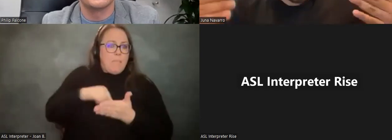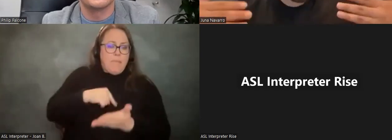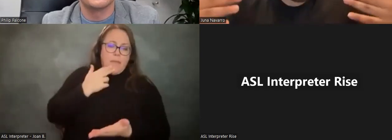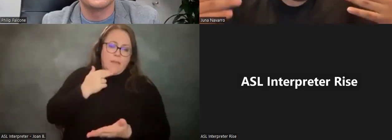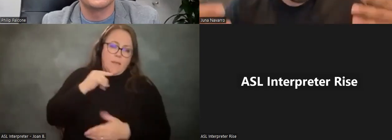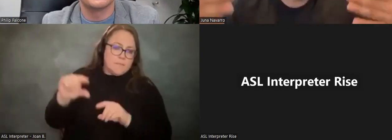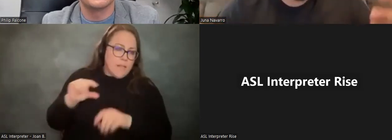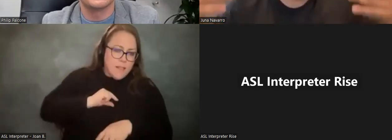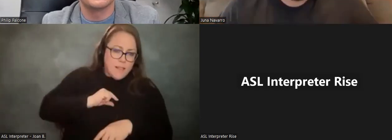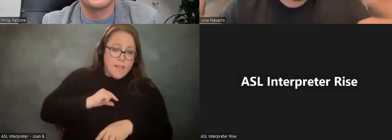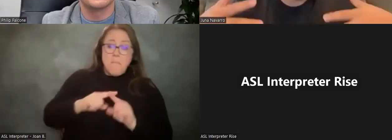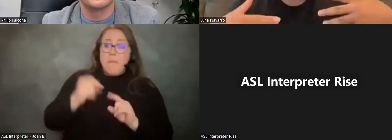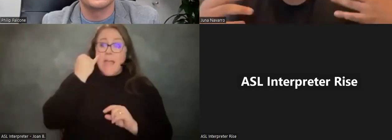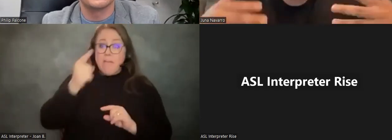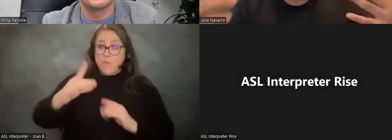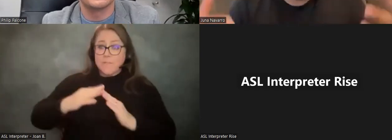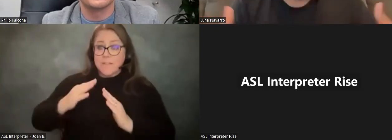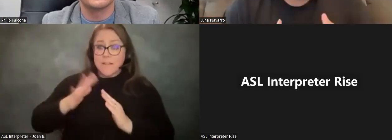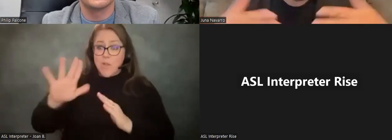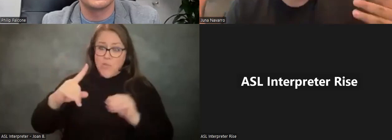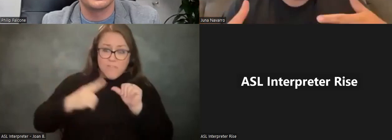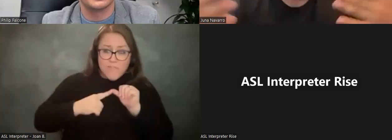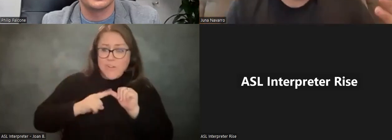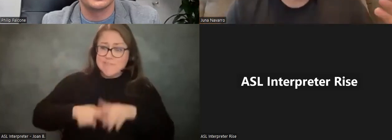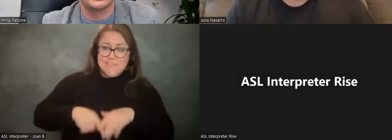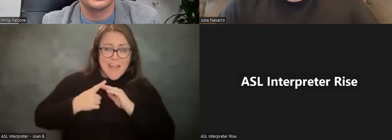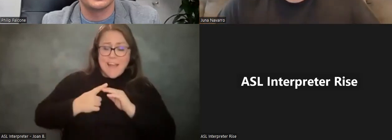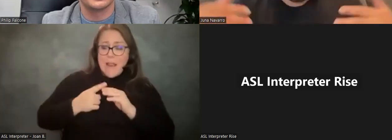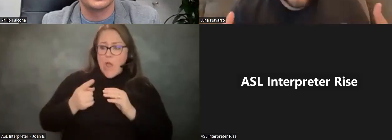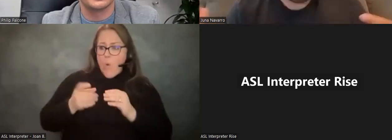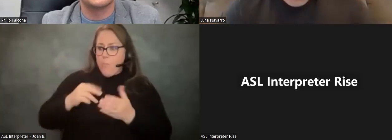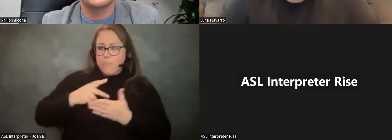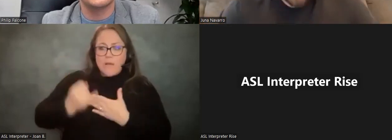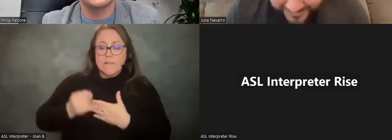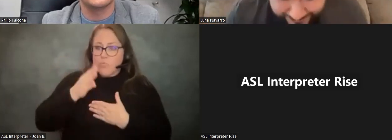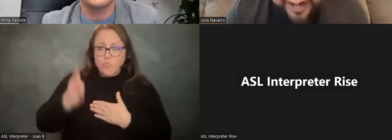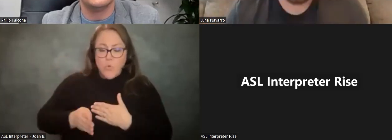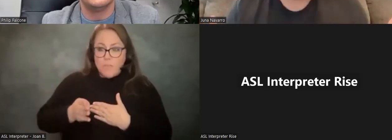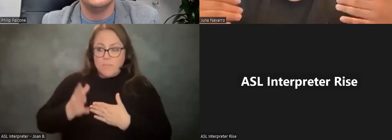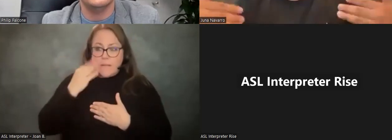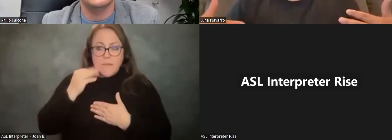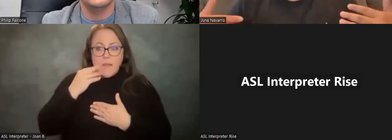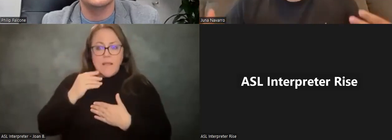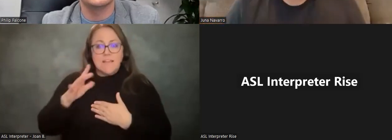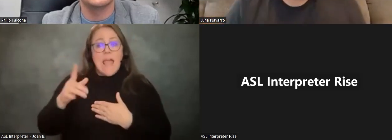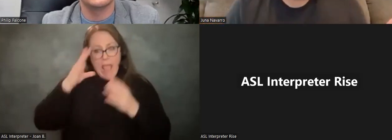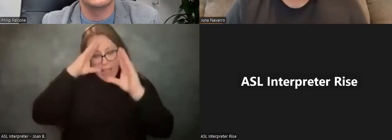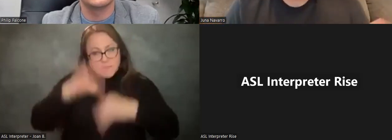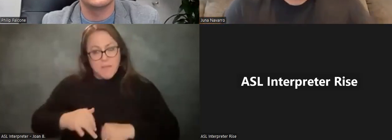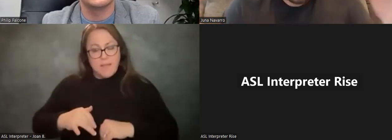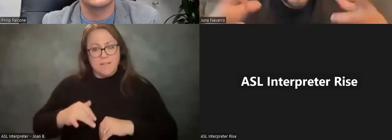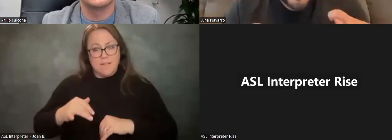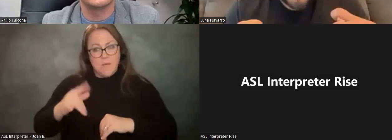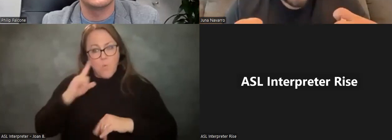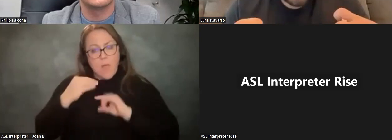if you're like the first muralist in your city, or you're working on a project that no one's have done before, expect pushback, but then also respond,